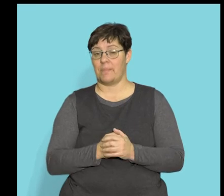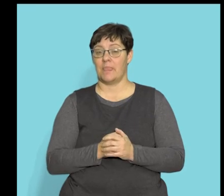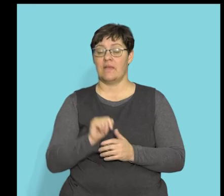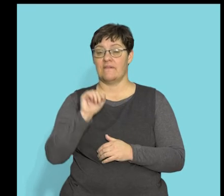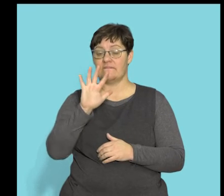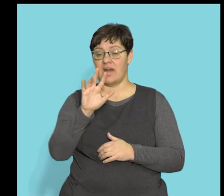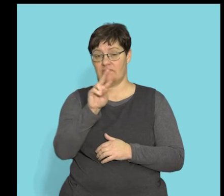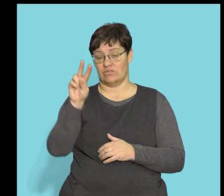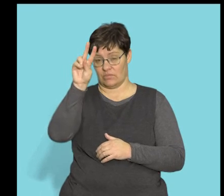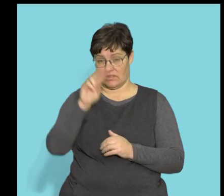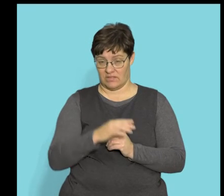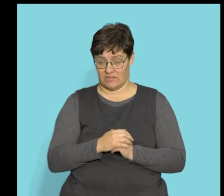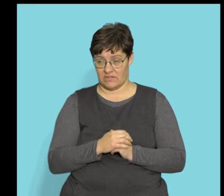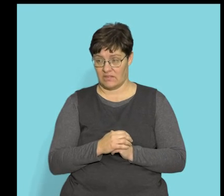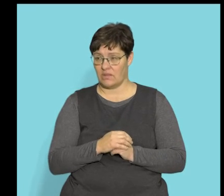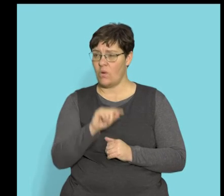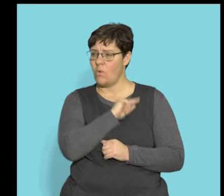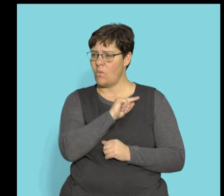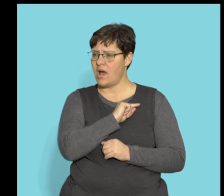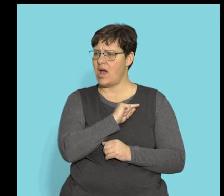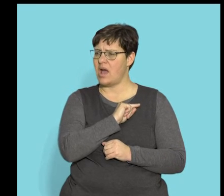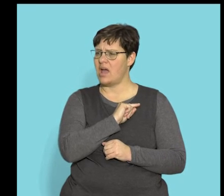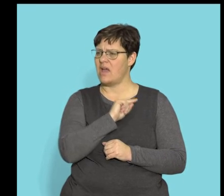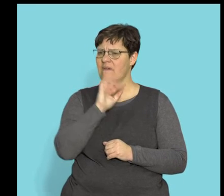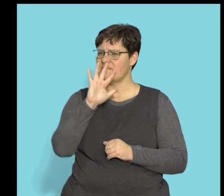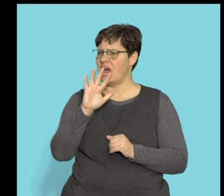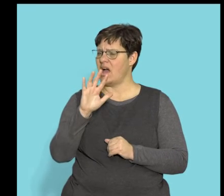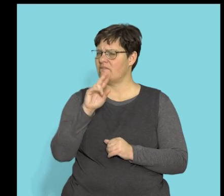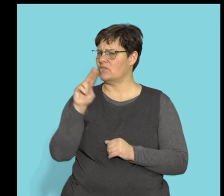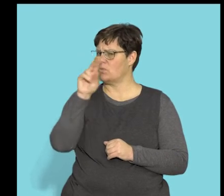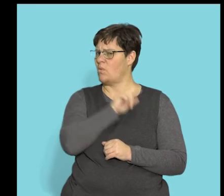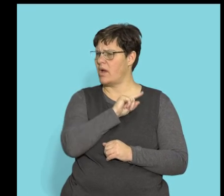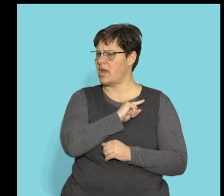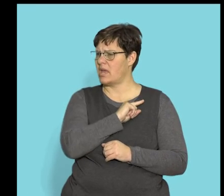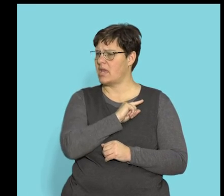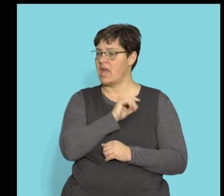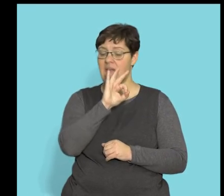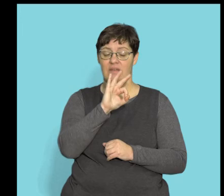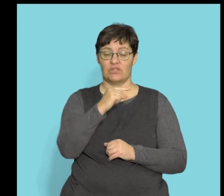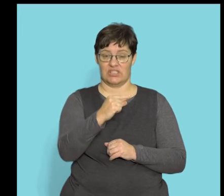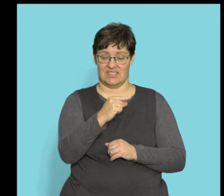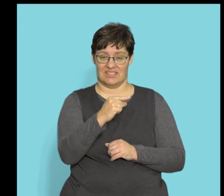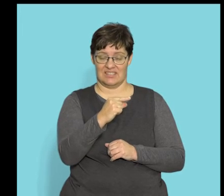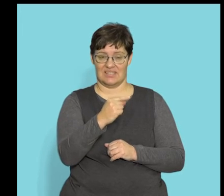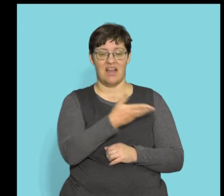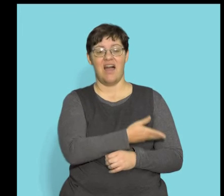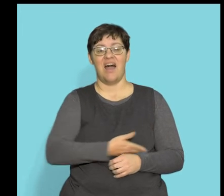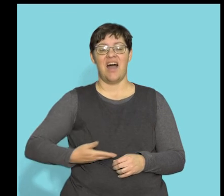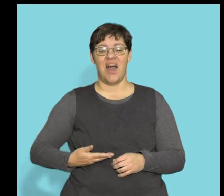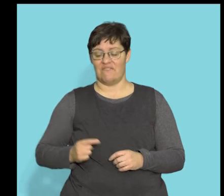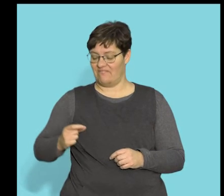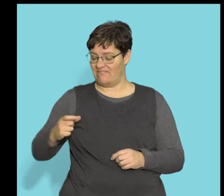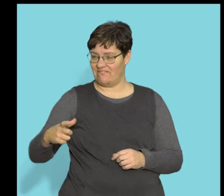minus 5 squared. And the reason why I'm saying minus 5 squared is because FG